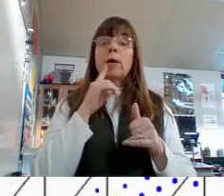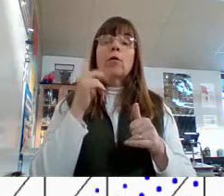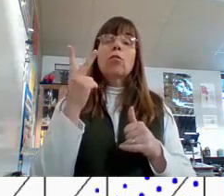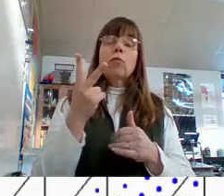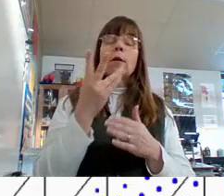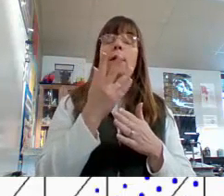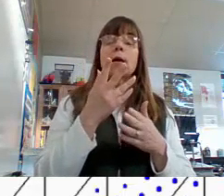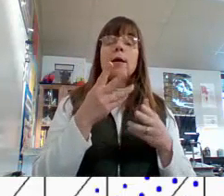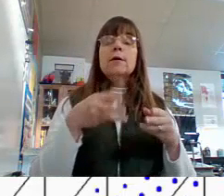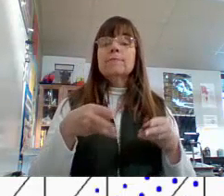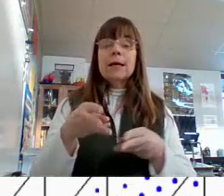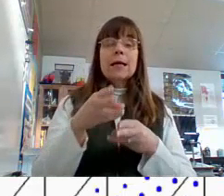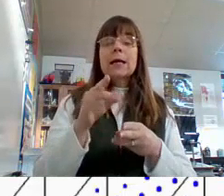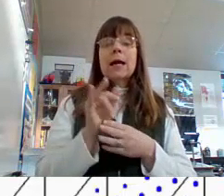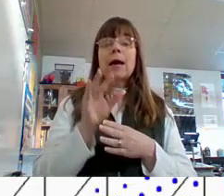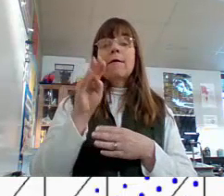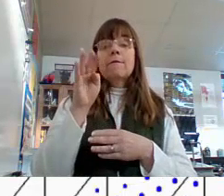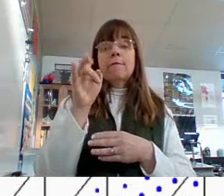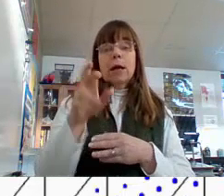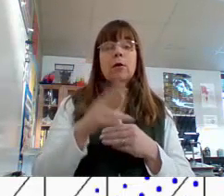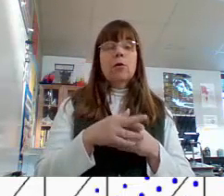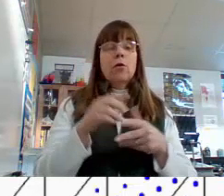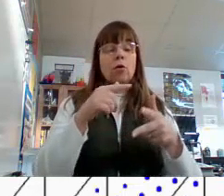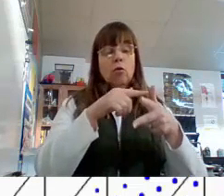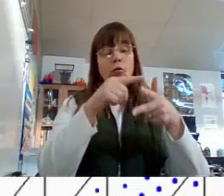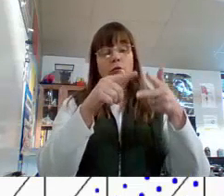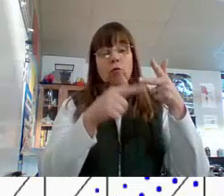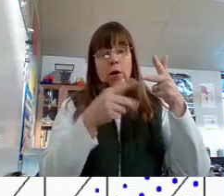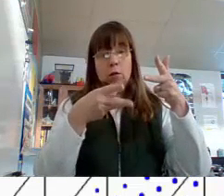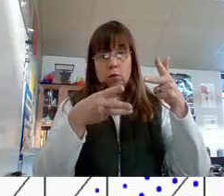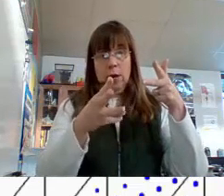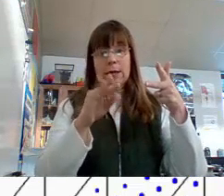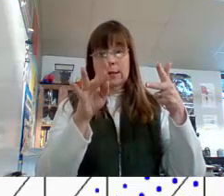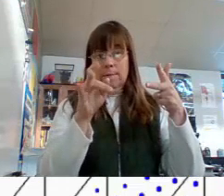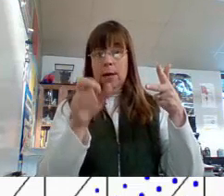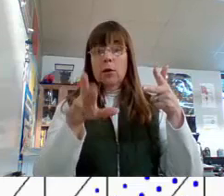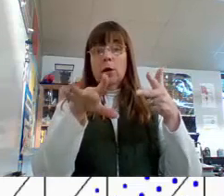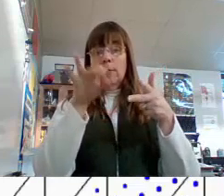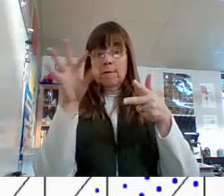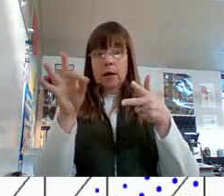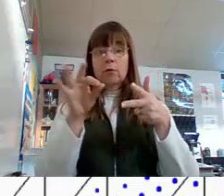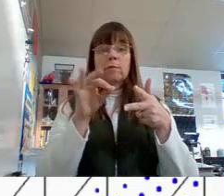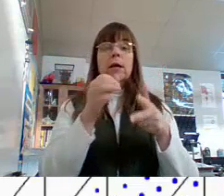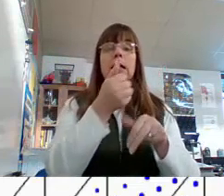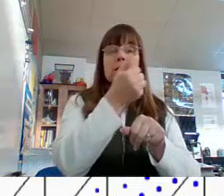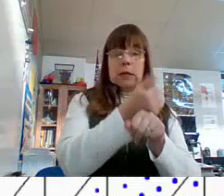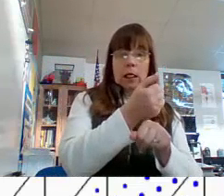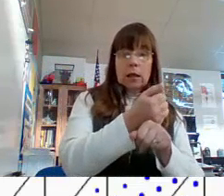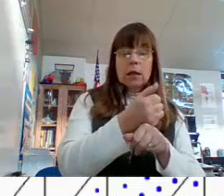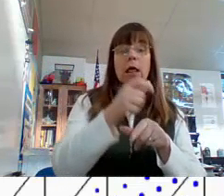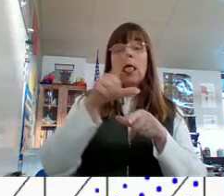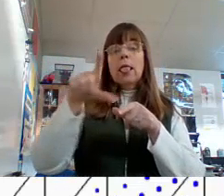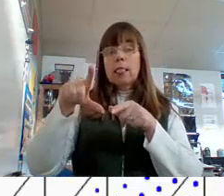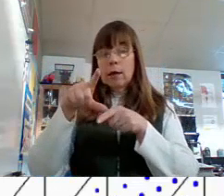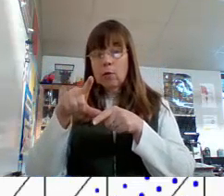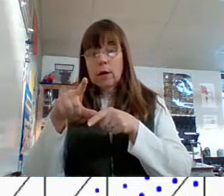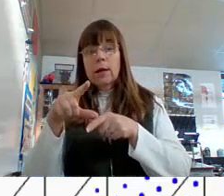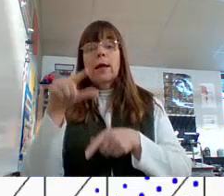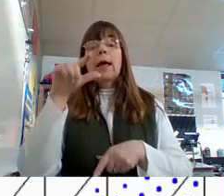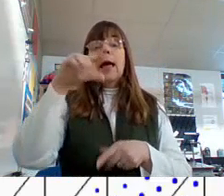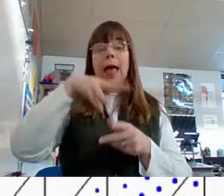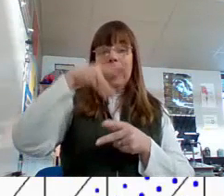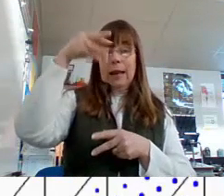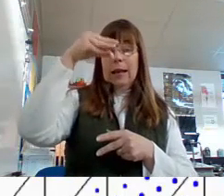matter. There's 3 main states of matter can be found in, and that's solid, liquid, and gas. So you can see from the